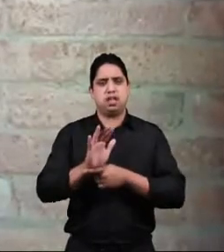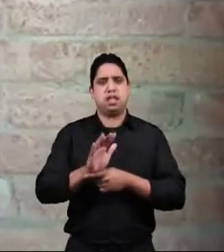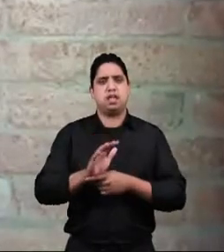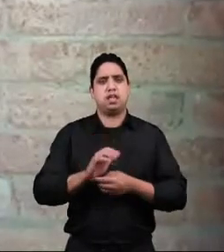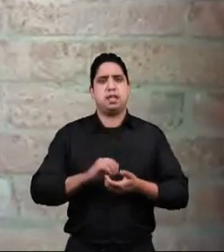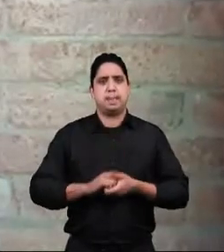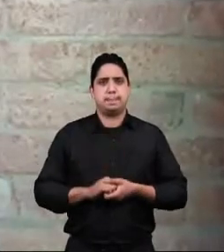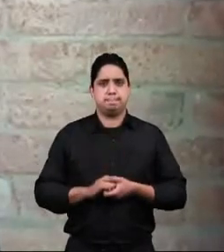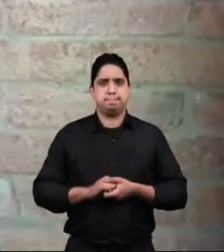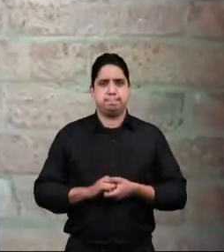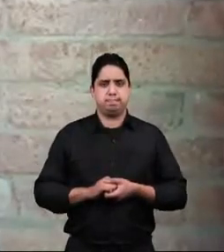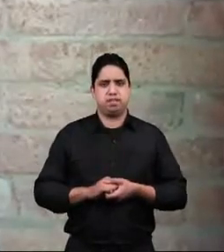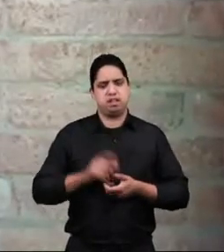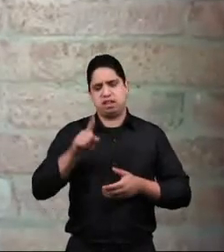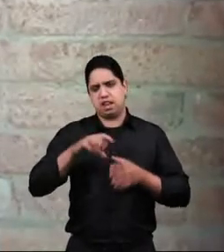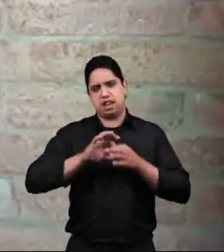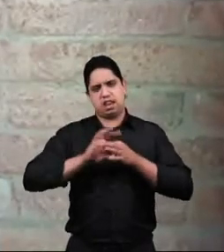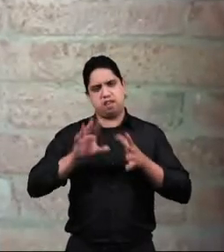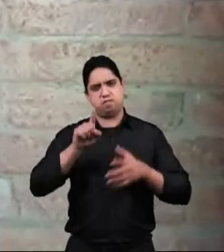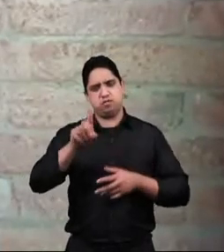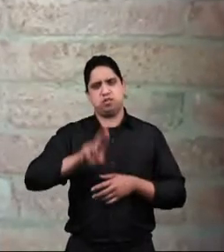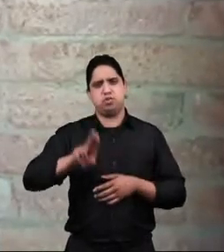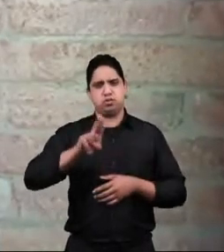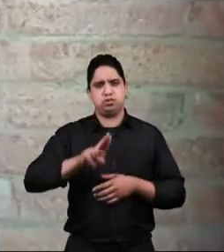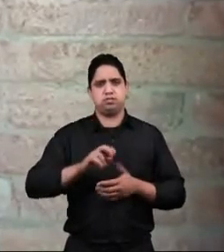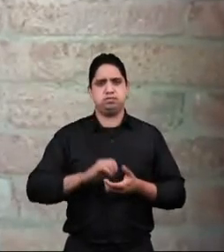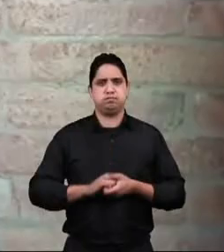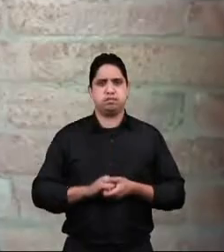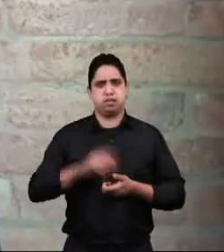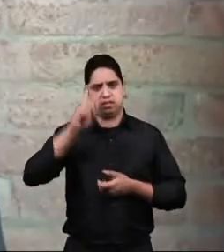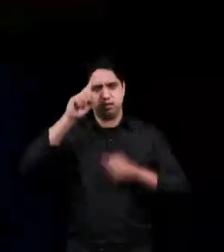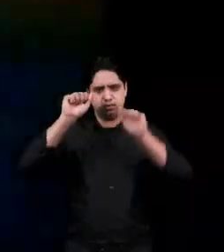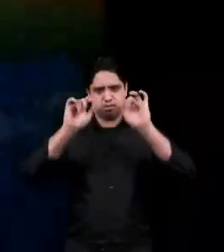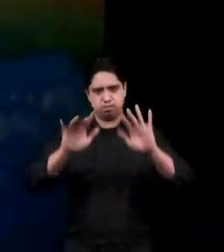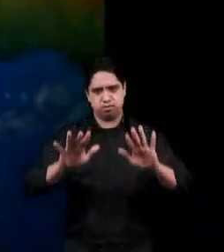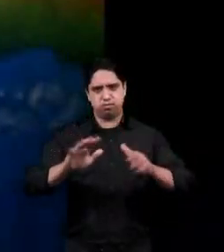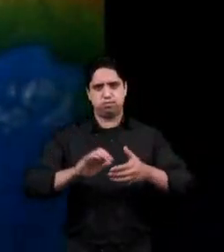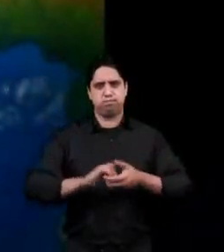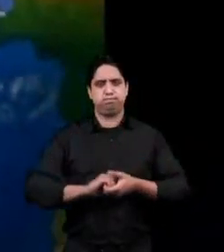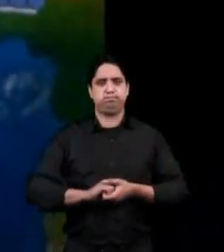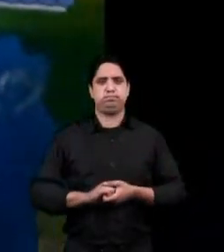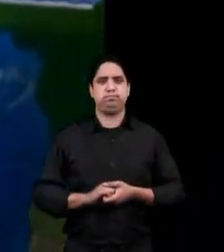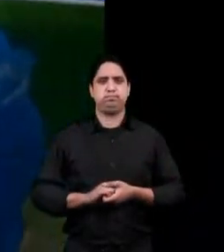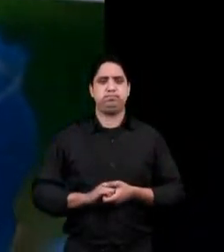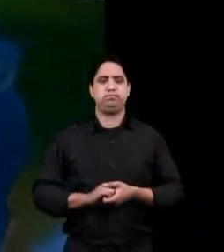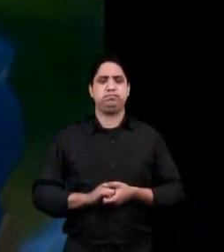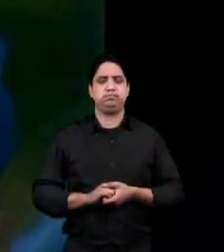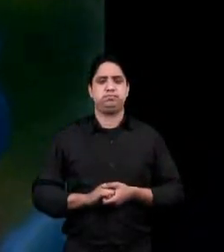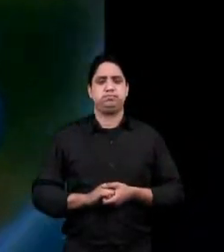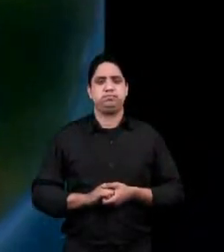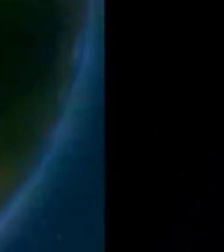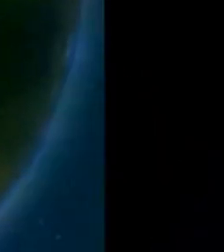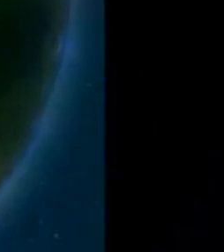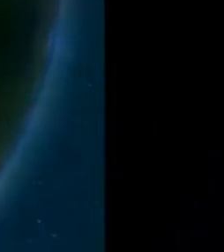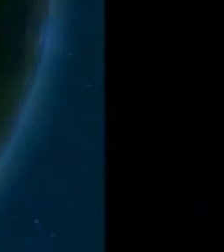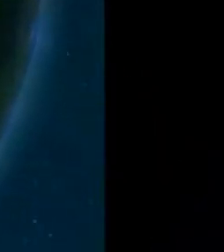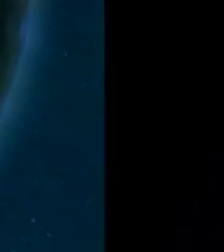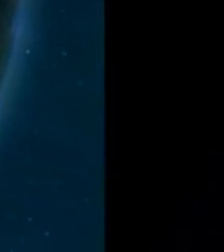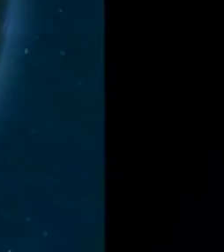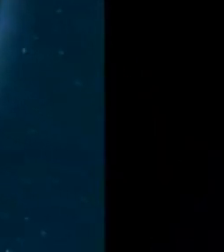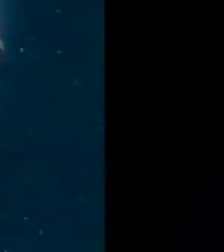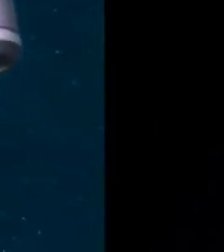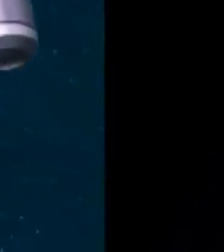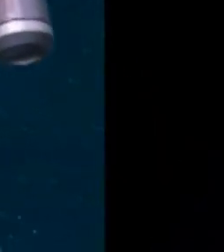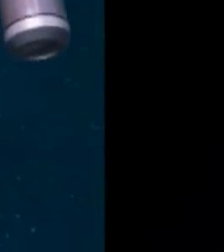do exactly this, 24/7 calls availability, so that whoever may need it, they